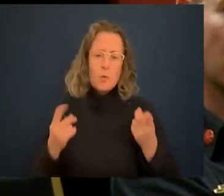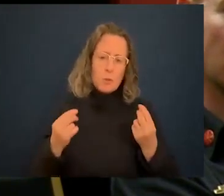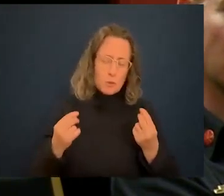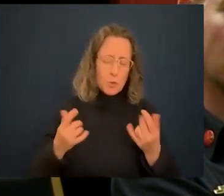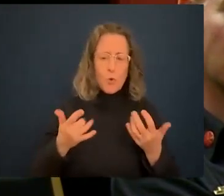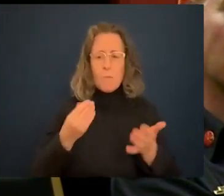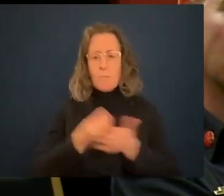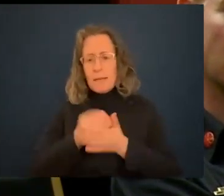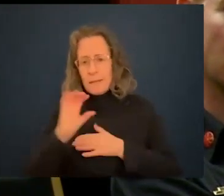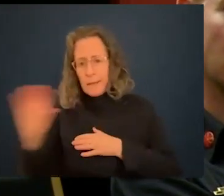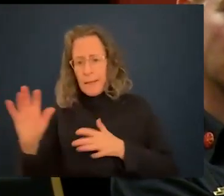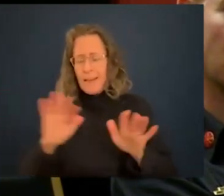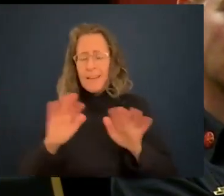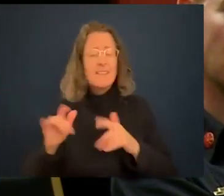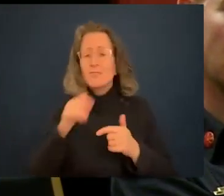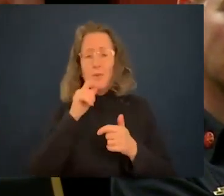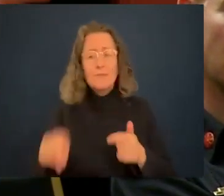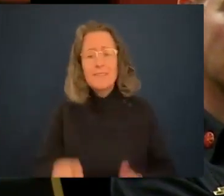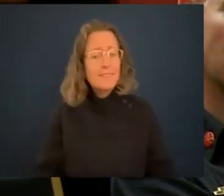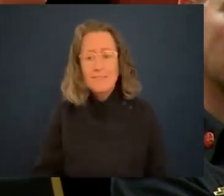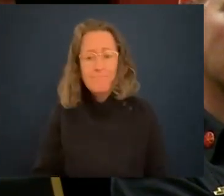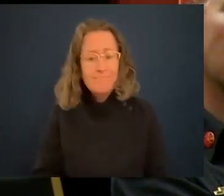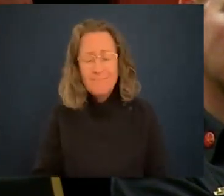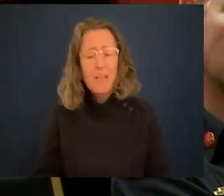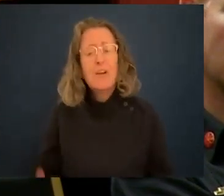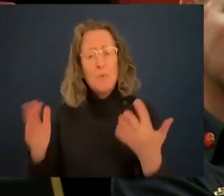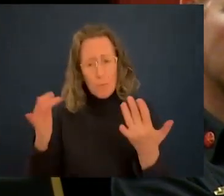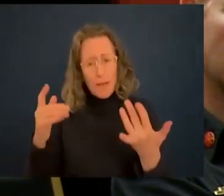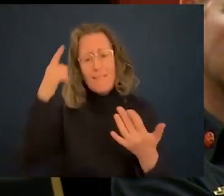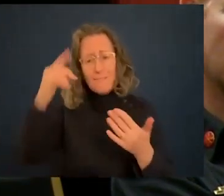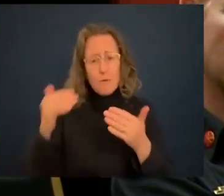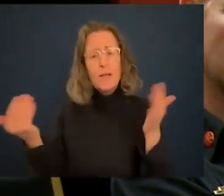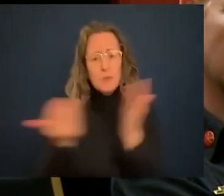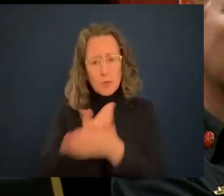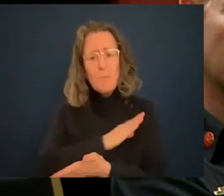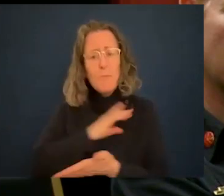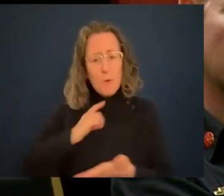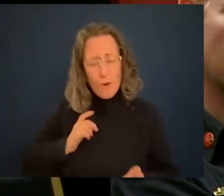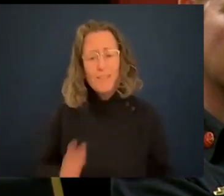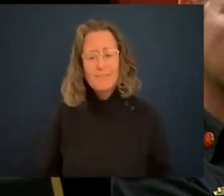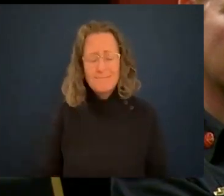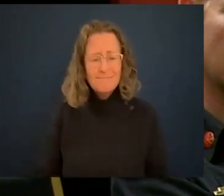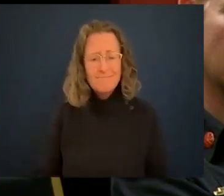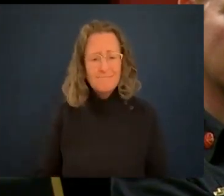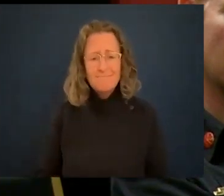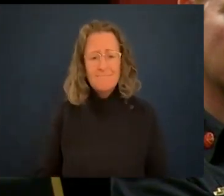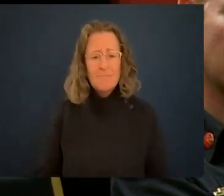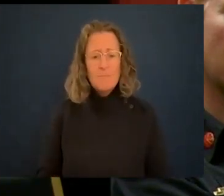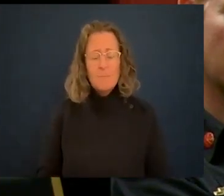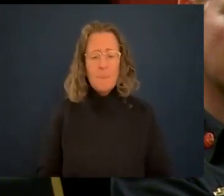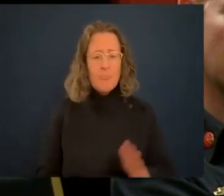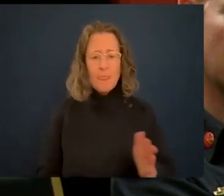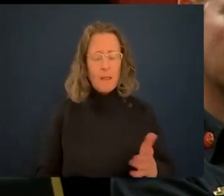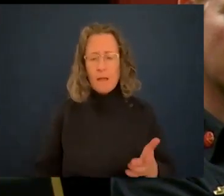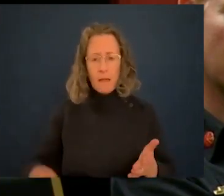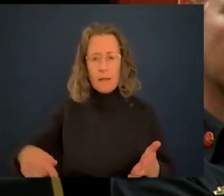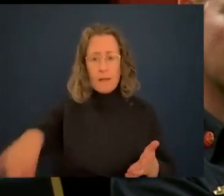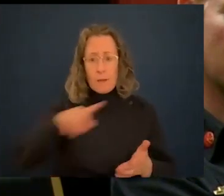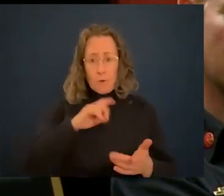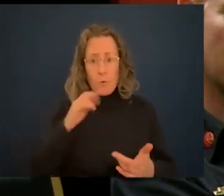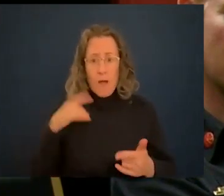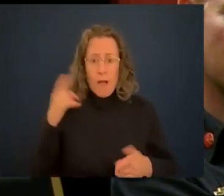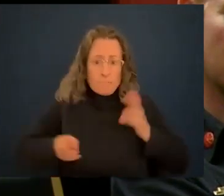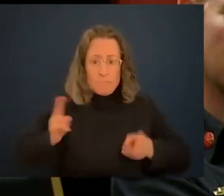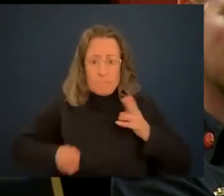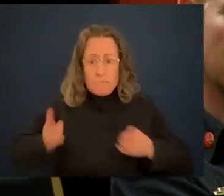it's it's unnecessary because it can wait for the next board everybody's acting as if somebody's going to sneak in in the middle of the night and steal the